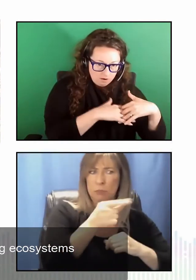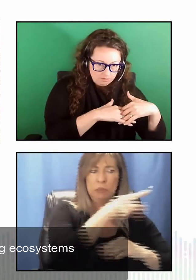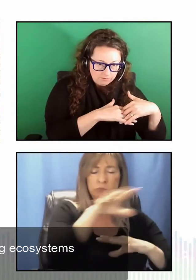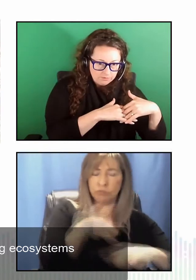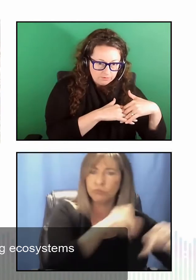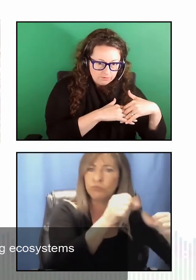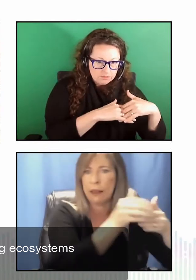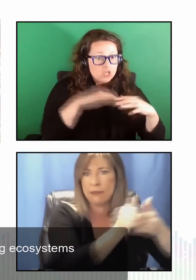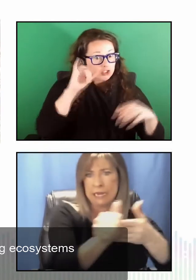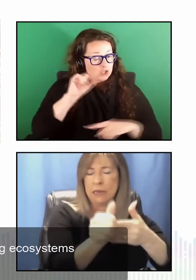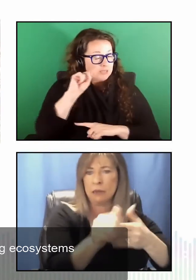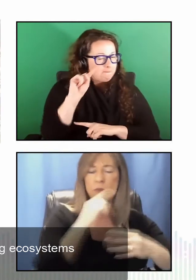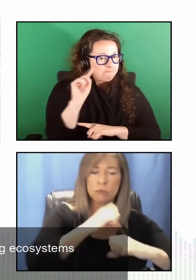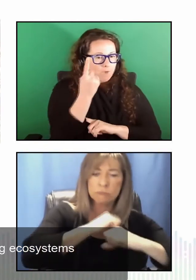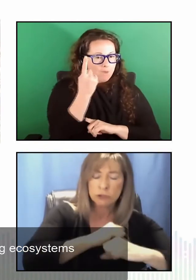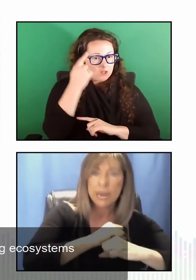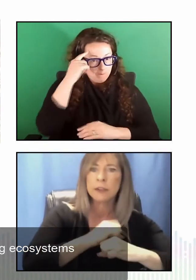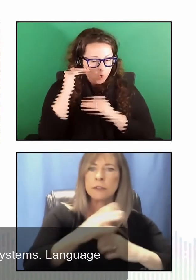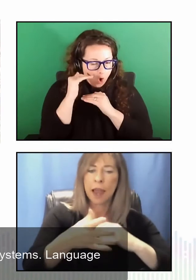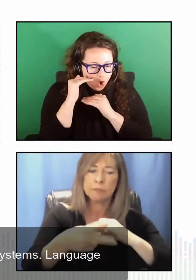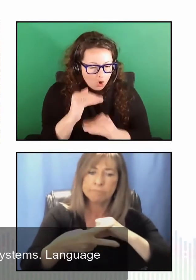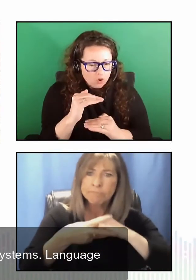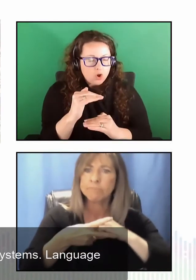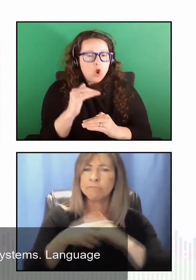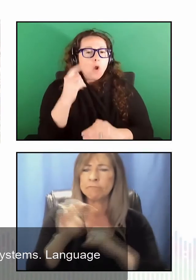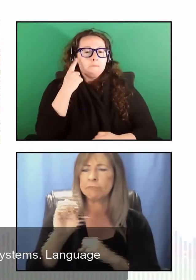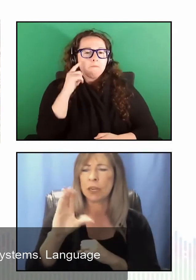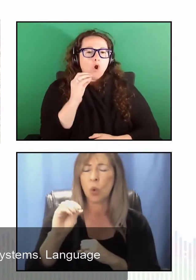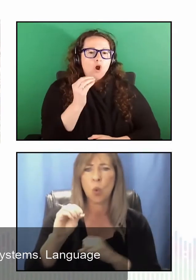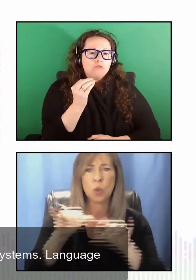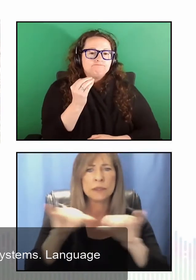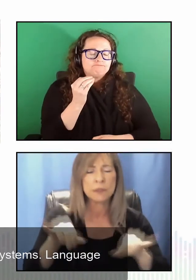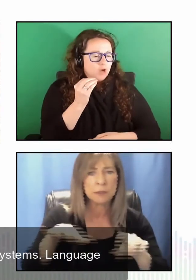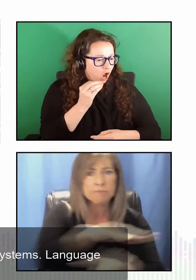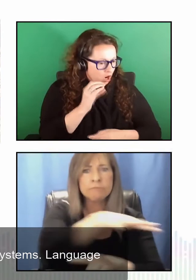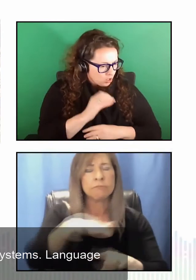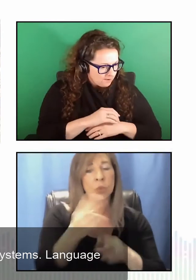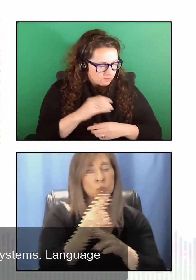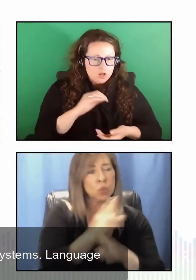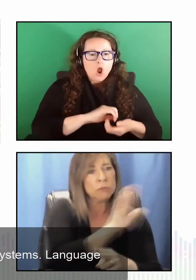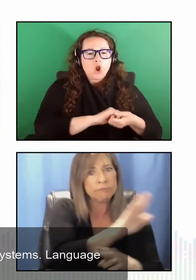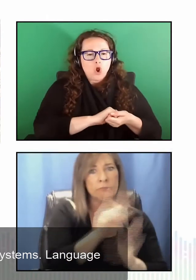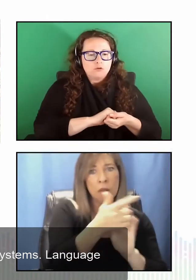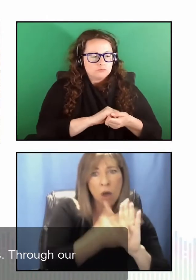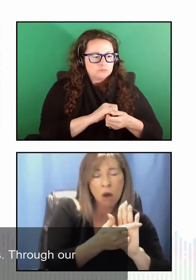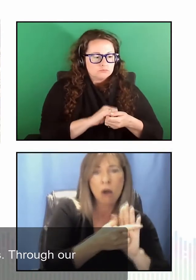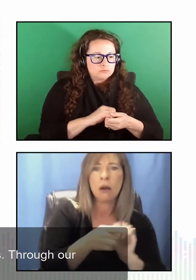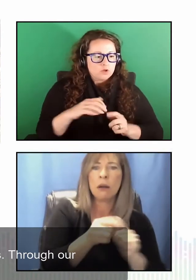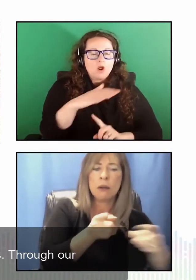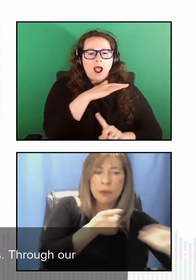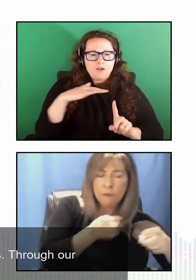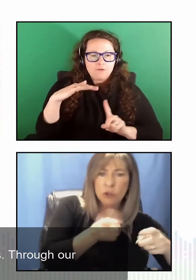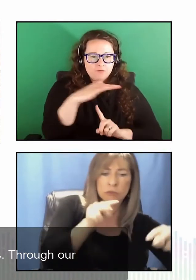in protecting and conserving ecosystems through Indigenous laws, governance, and knowledge systems. Language and